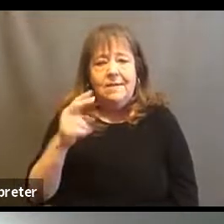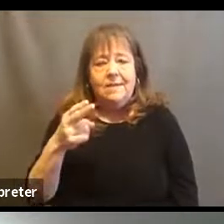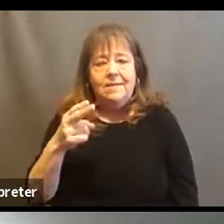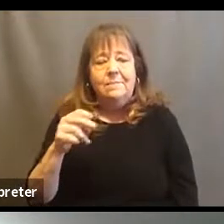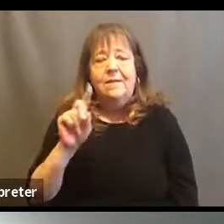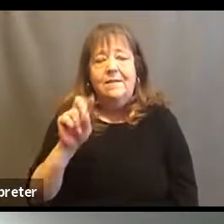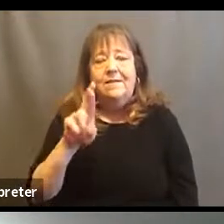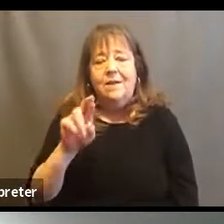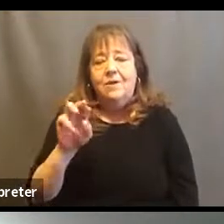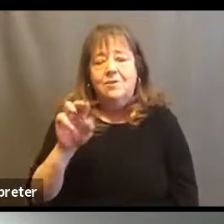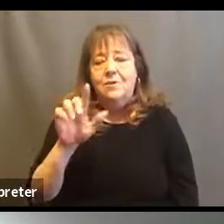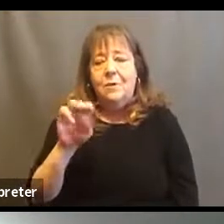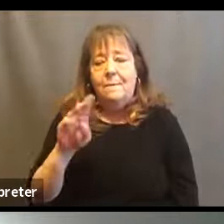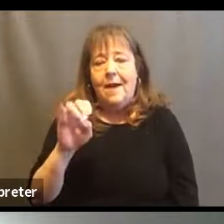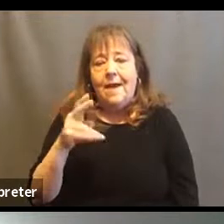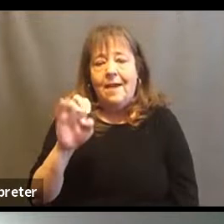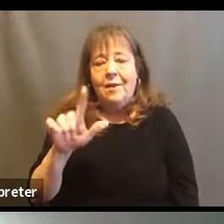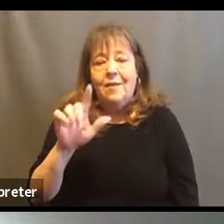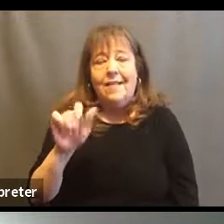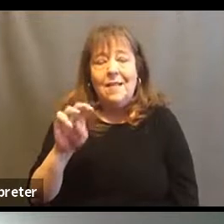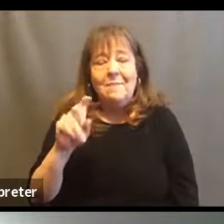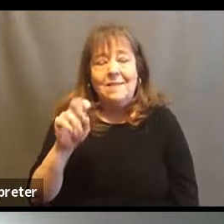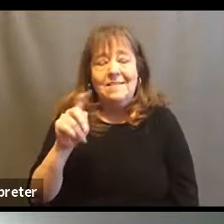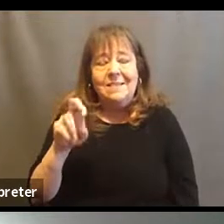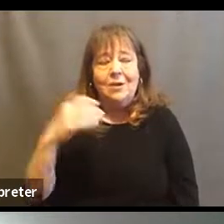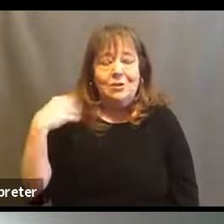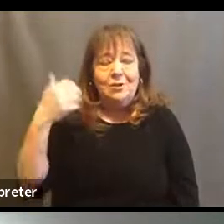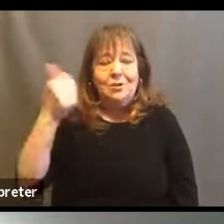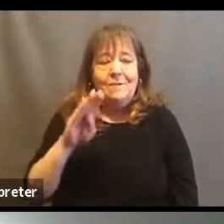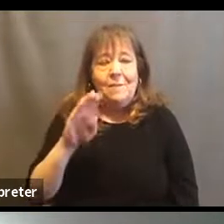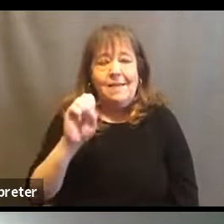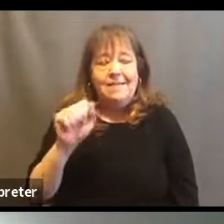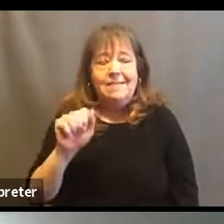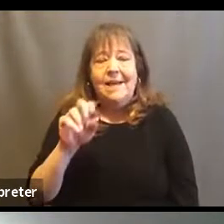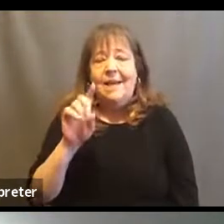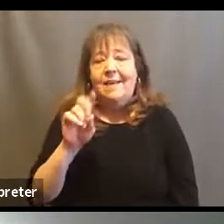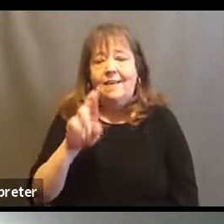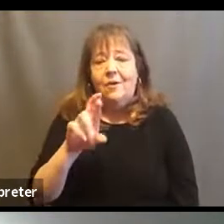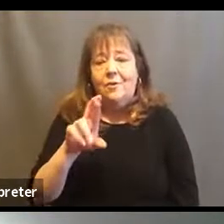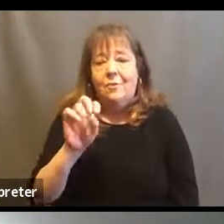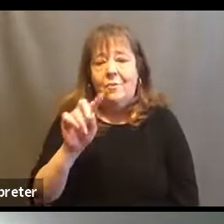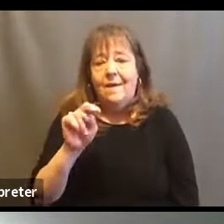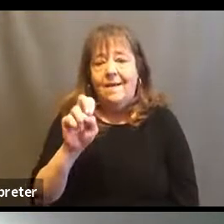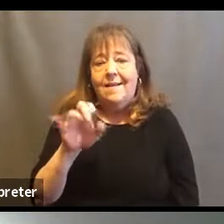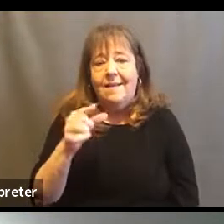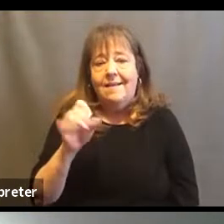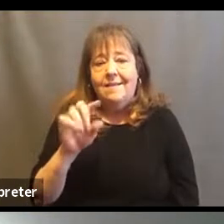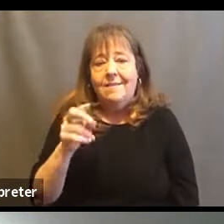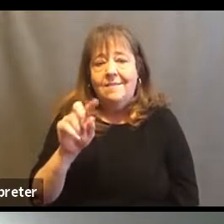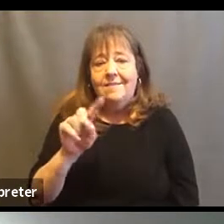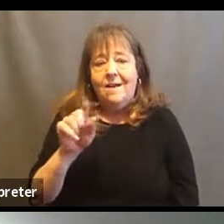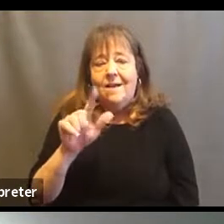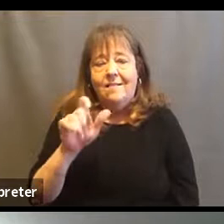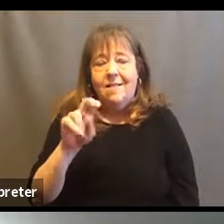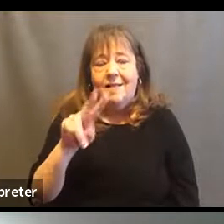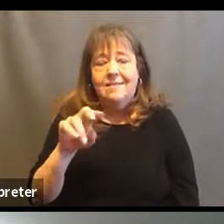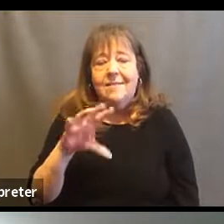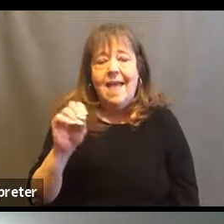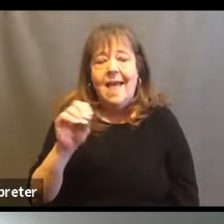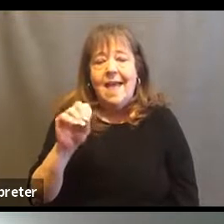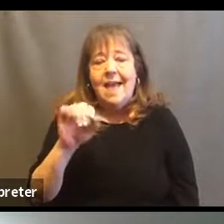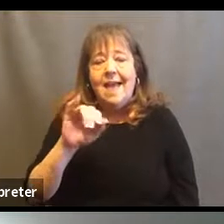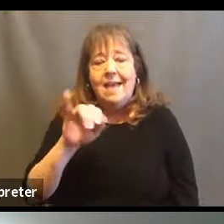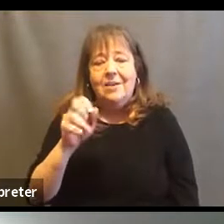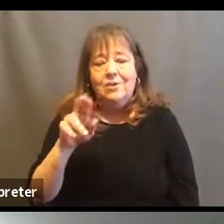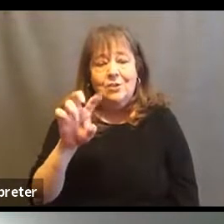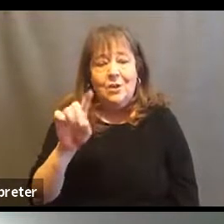Amentier, Chief Medical Officer for BSA, Dr. Rodney Gonzalez, Director of the Amarillo VA, and City Manager Jared Miller. We'll